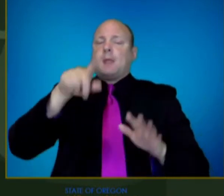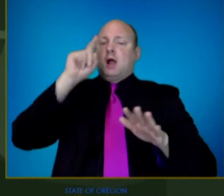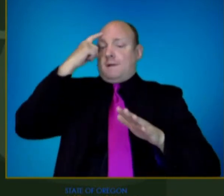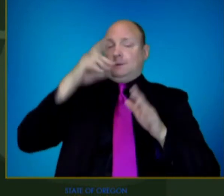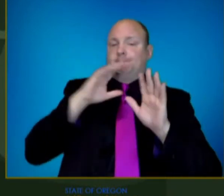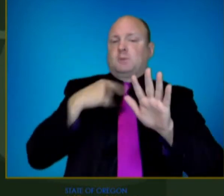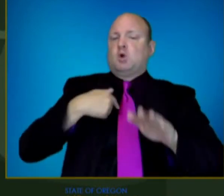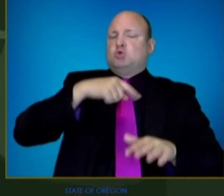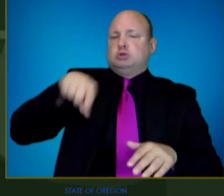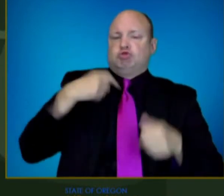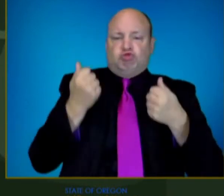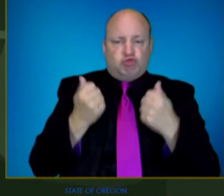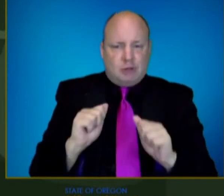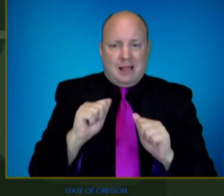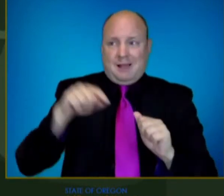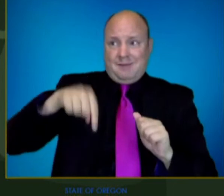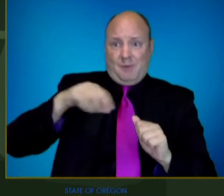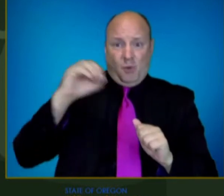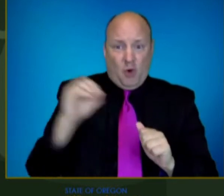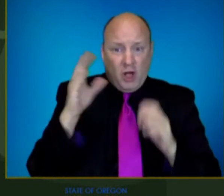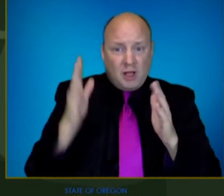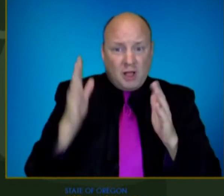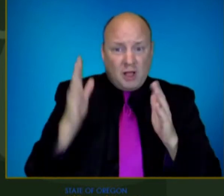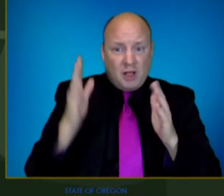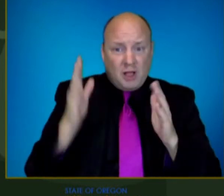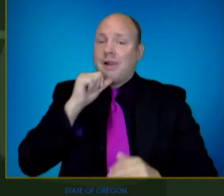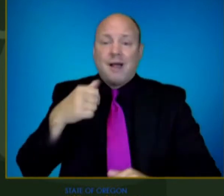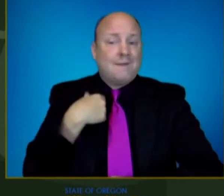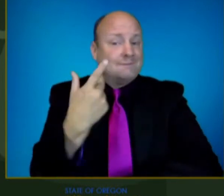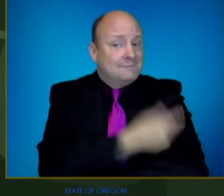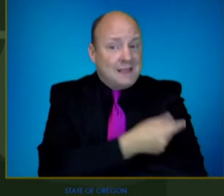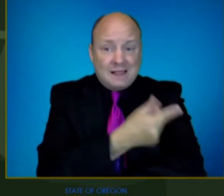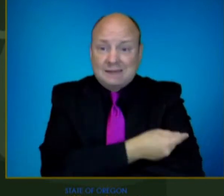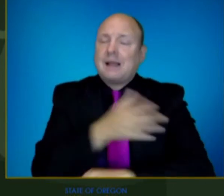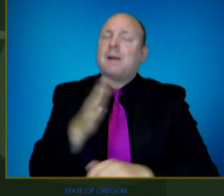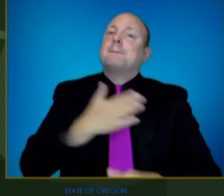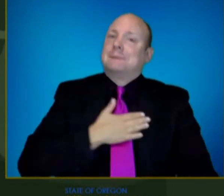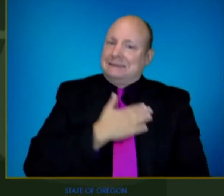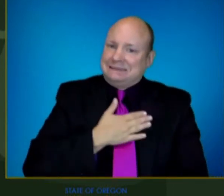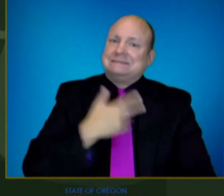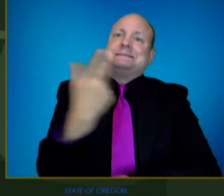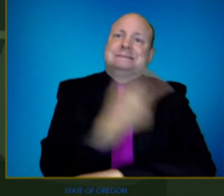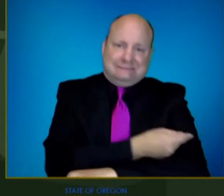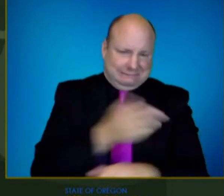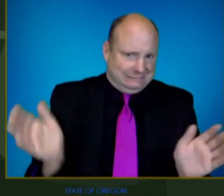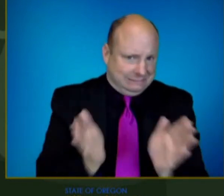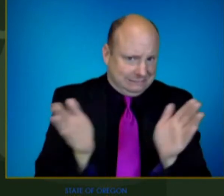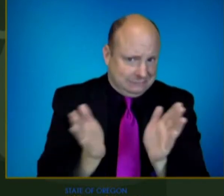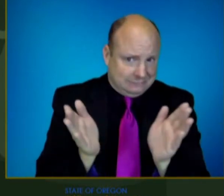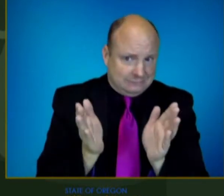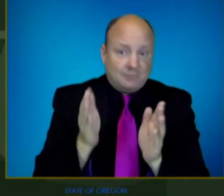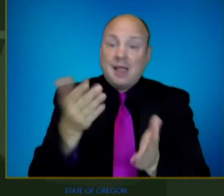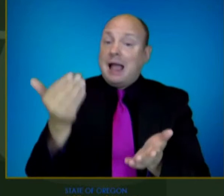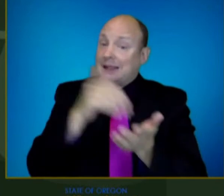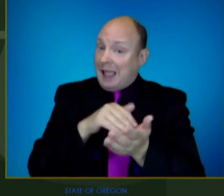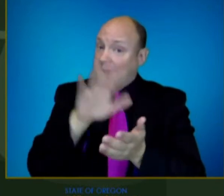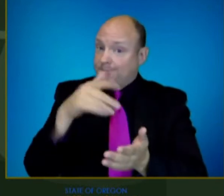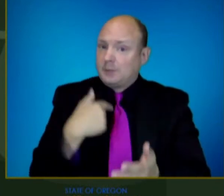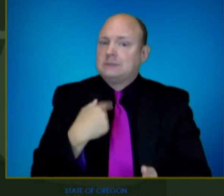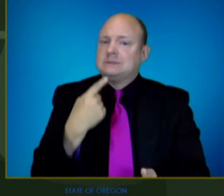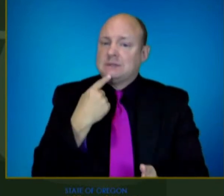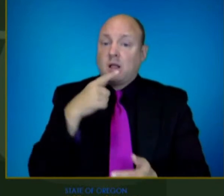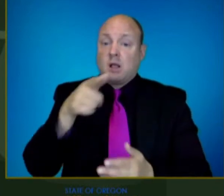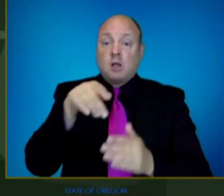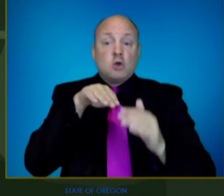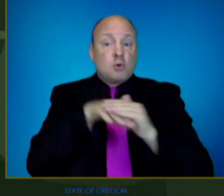not vaccinated get vaccinated. And I am requiring Oregonians when they are in public spaces to wear a